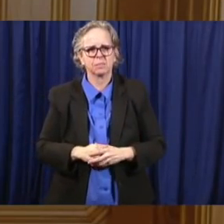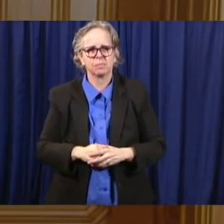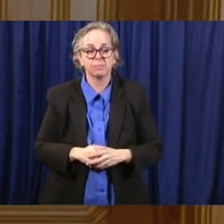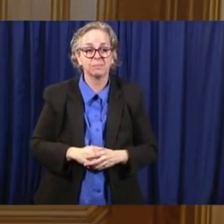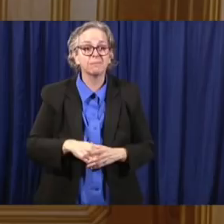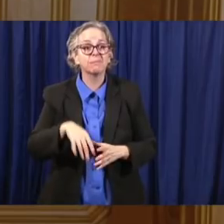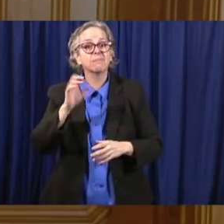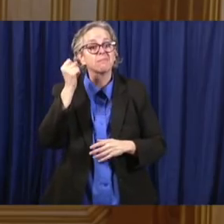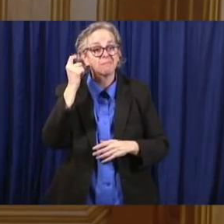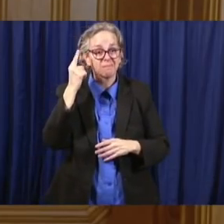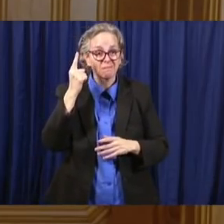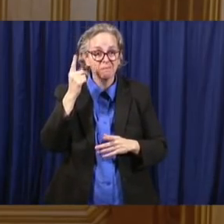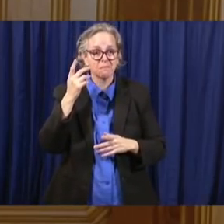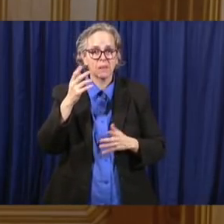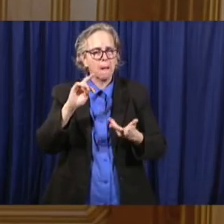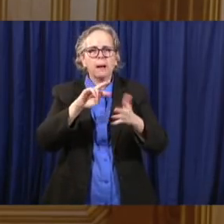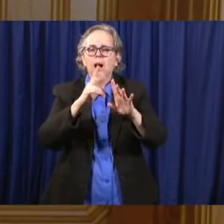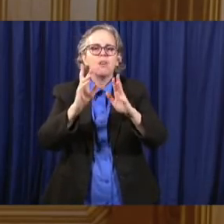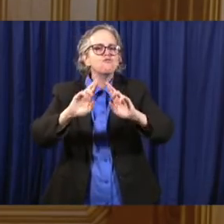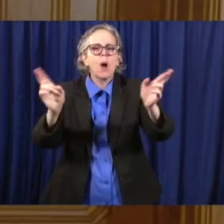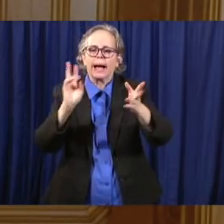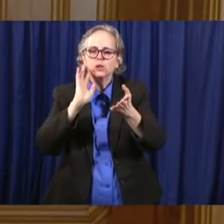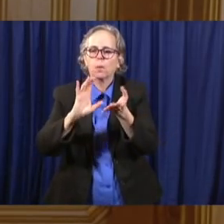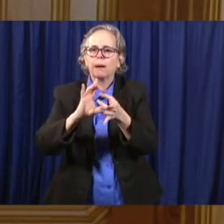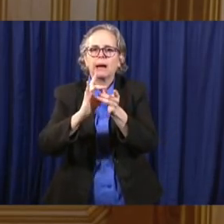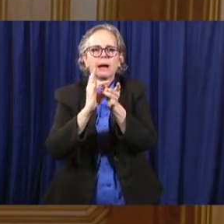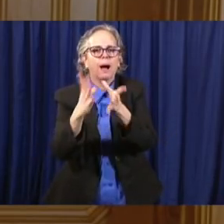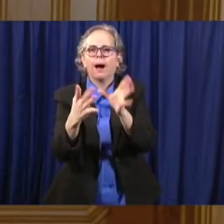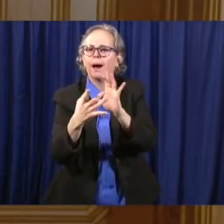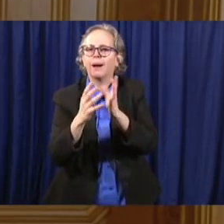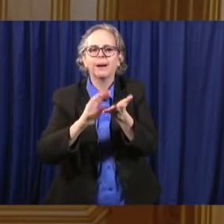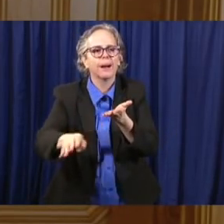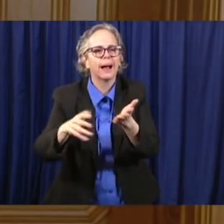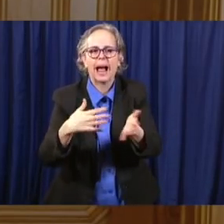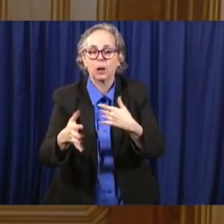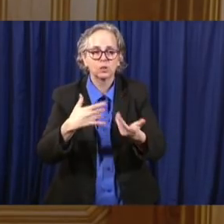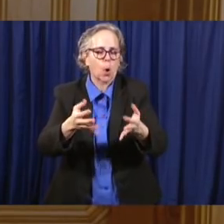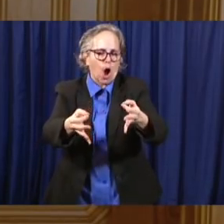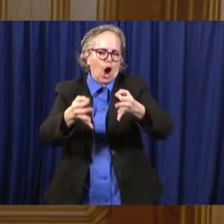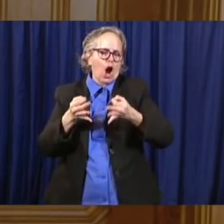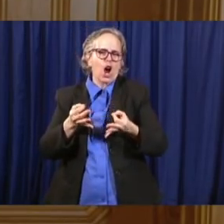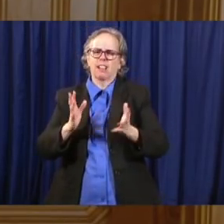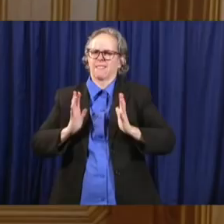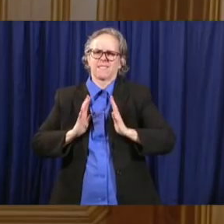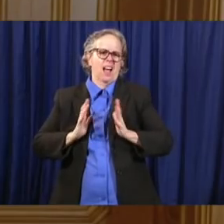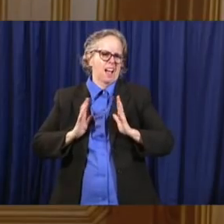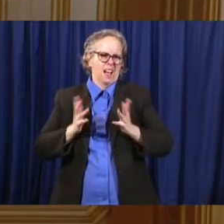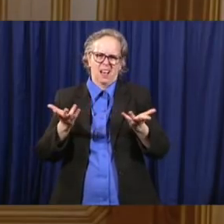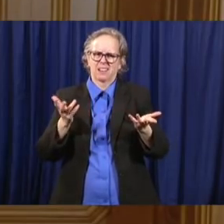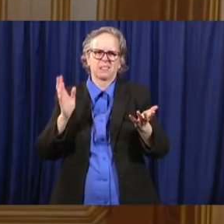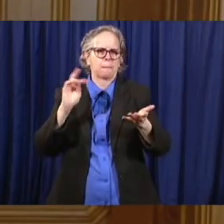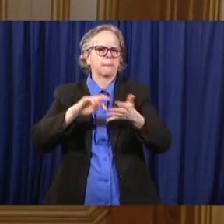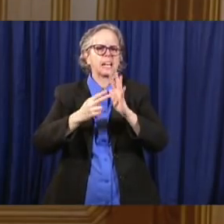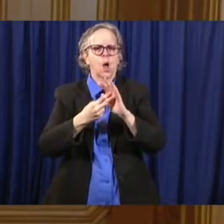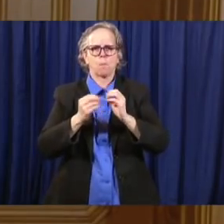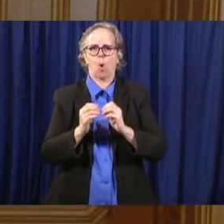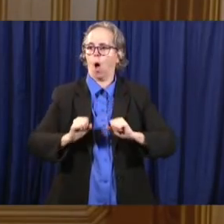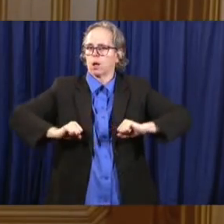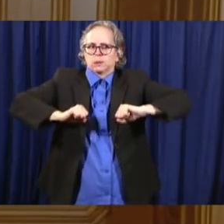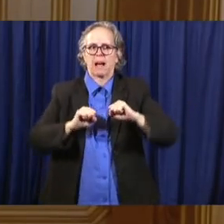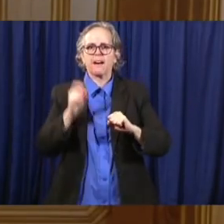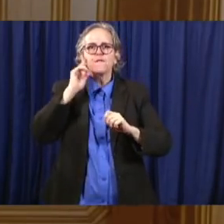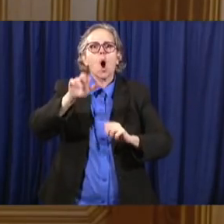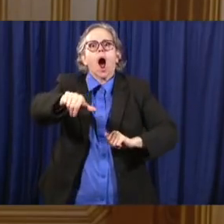and releasing them slightly earlier than planned will create more social distancing for those who will be kept in